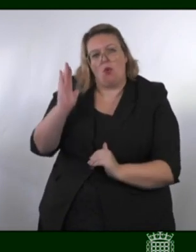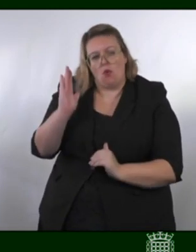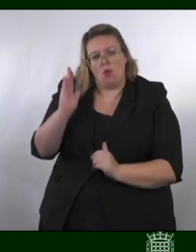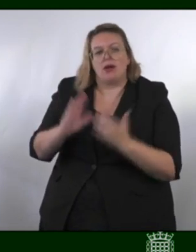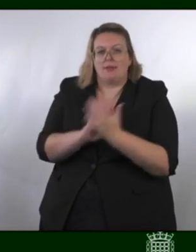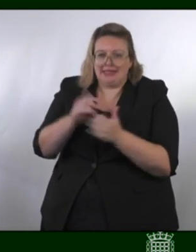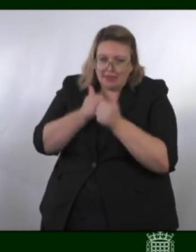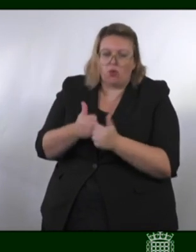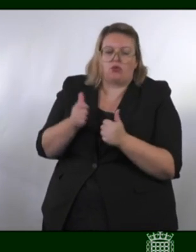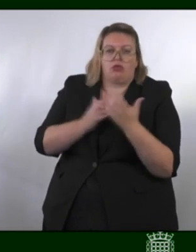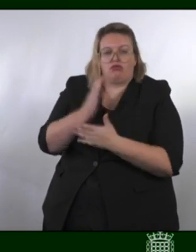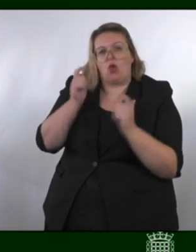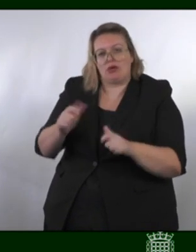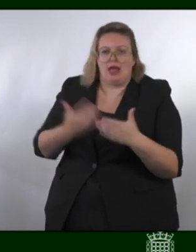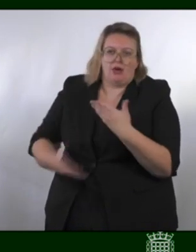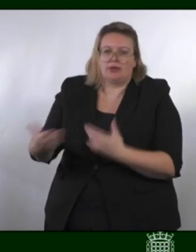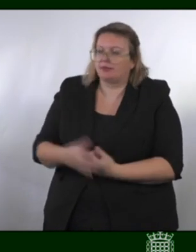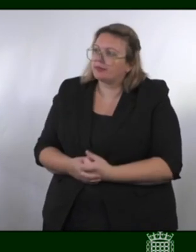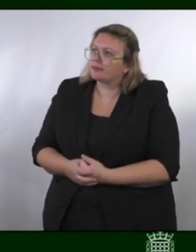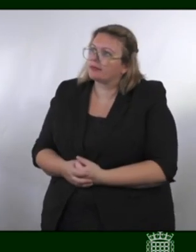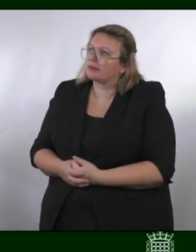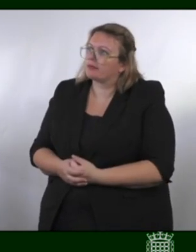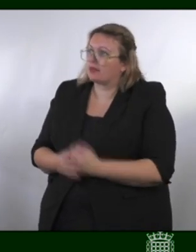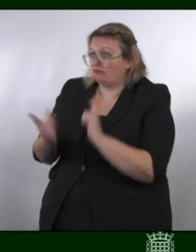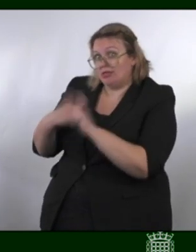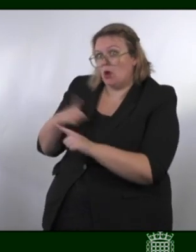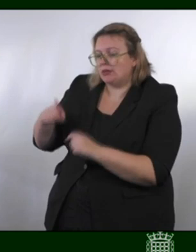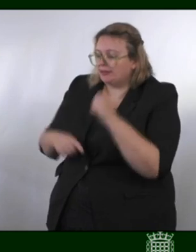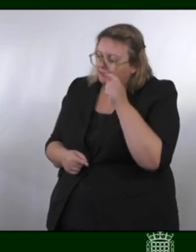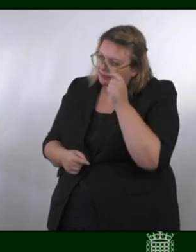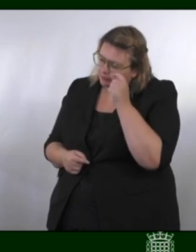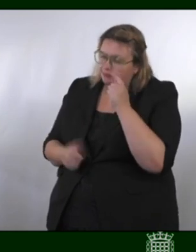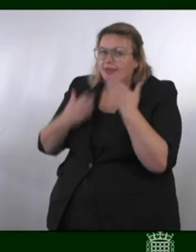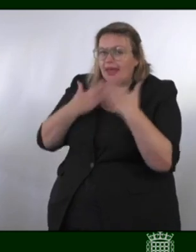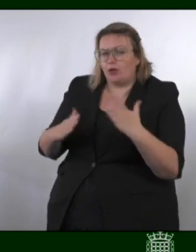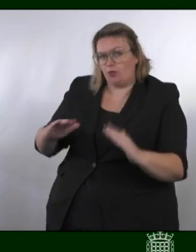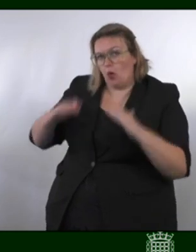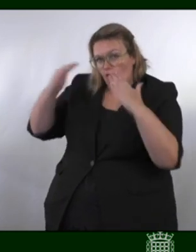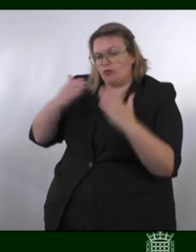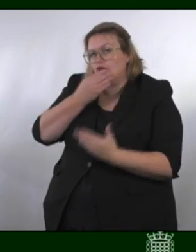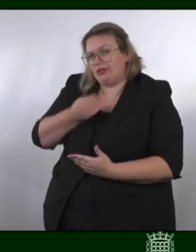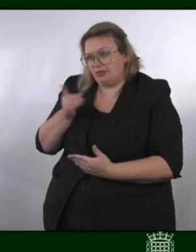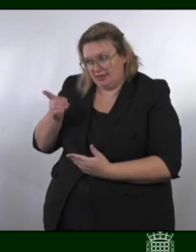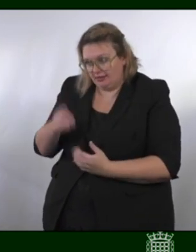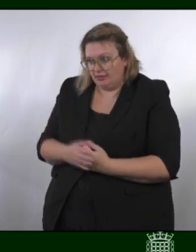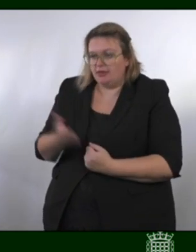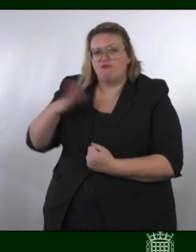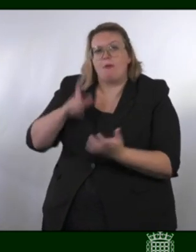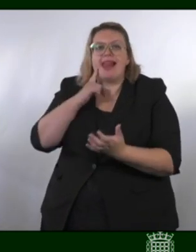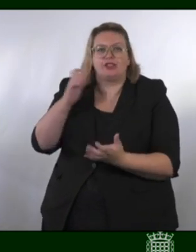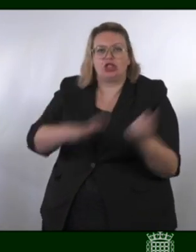lockdown. Minister. Well, I'm grateful to the honourable gentleman, my constituency neighbour up in Leicestershire. I have to